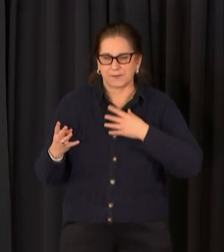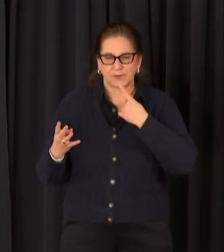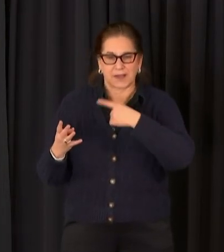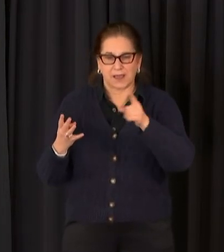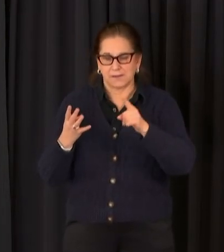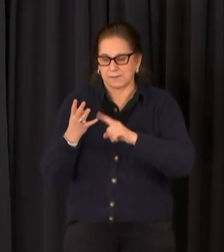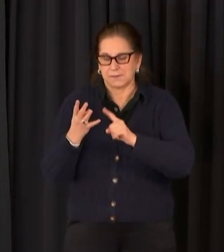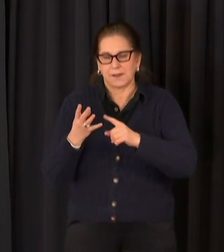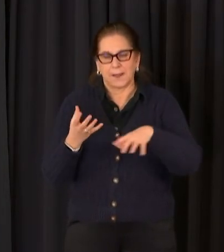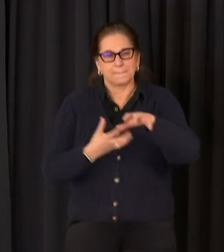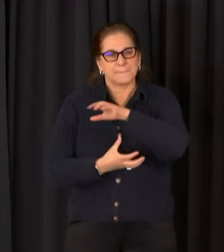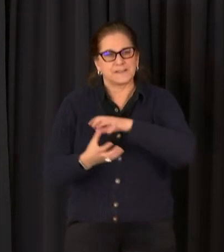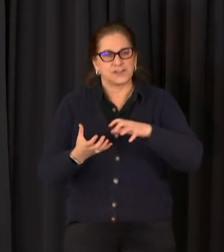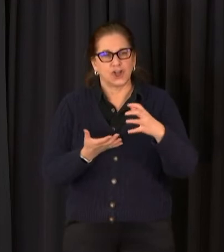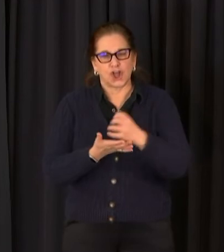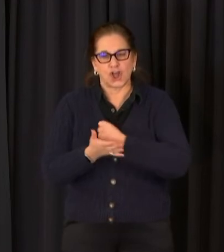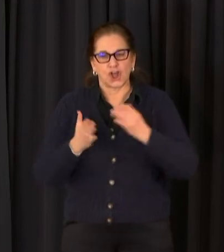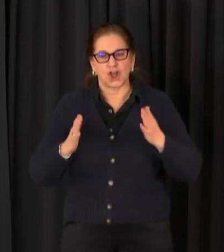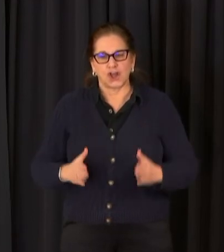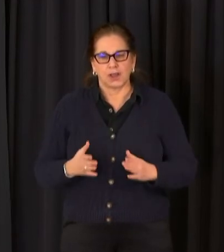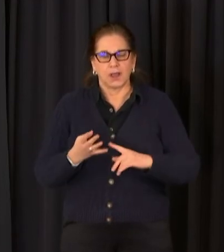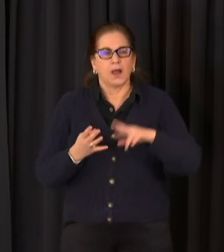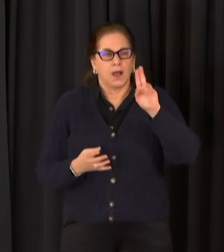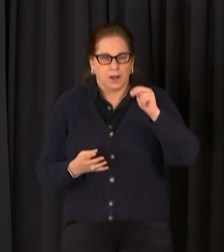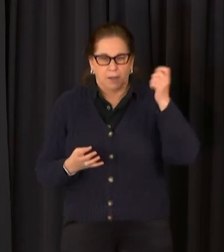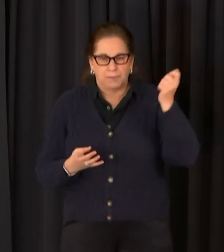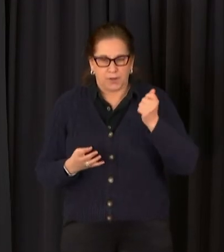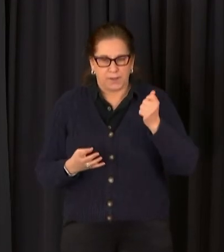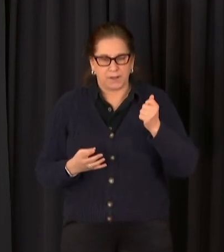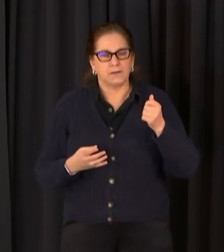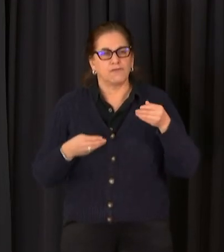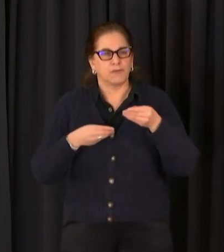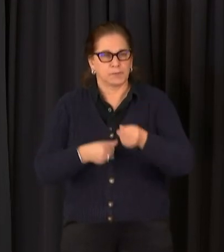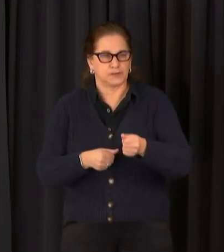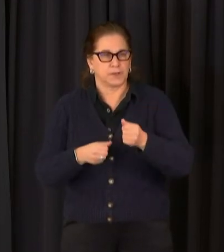Earners Unemployment Compensation Program.